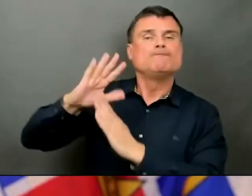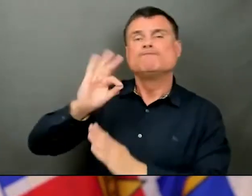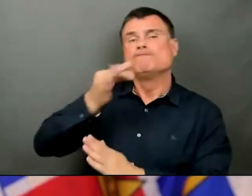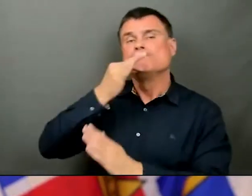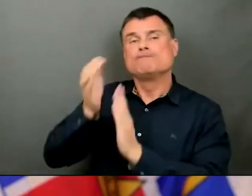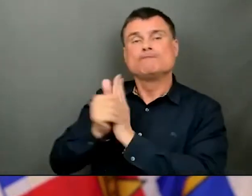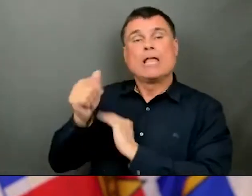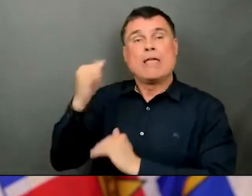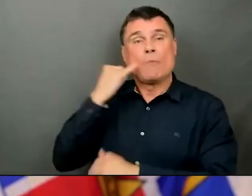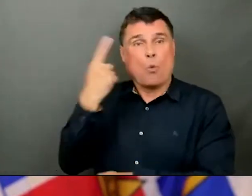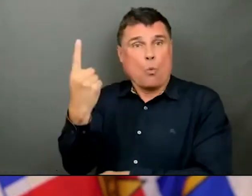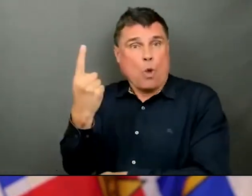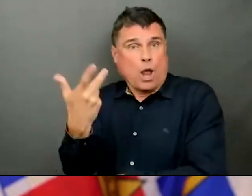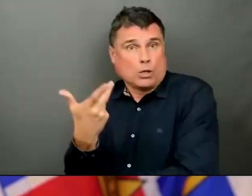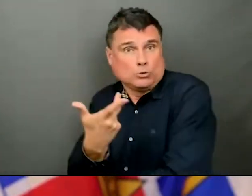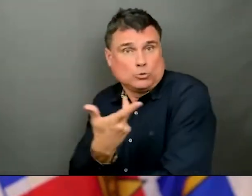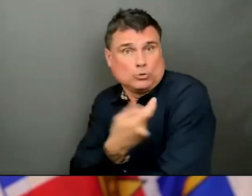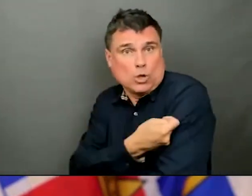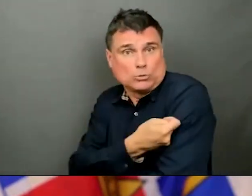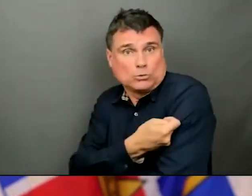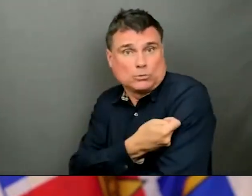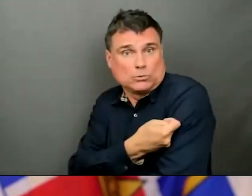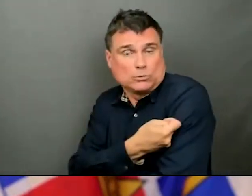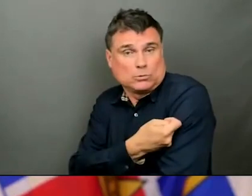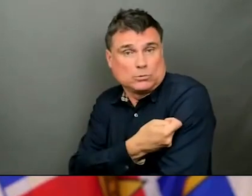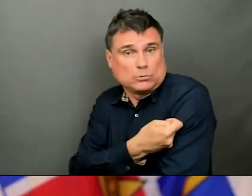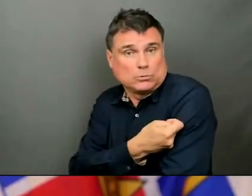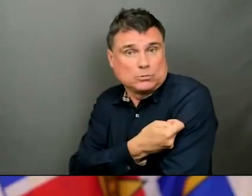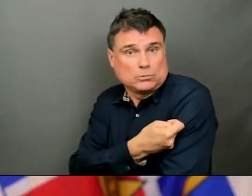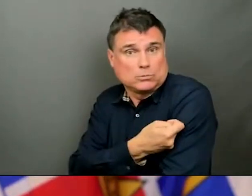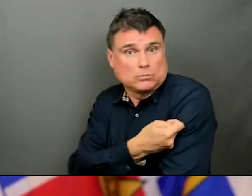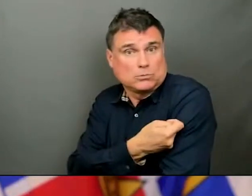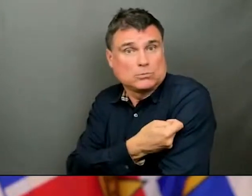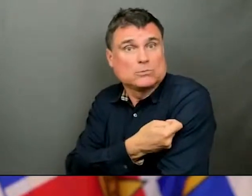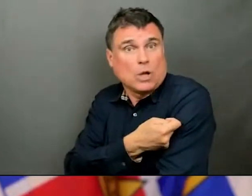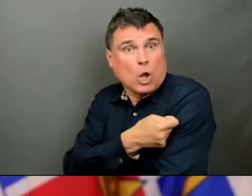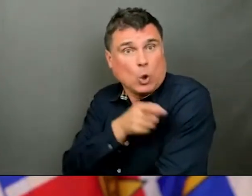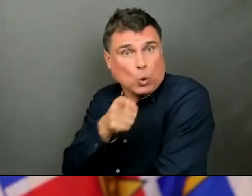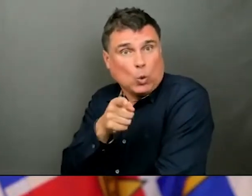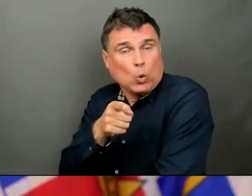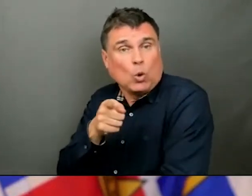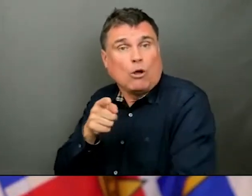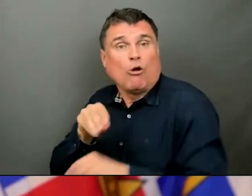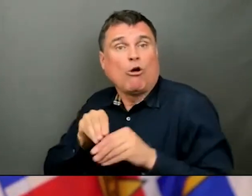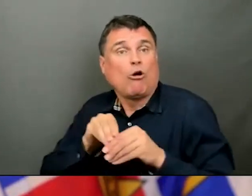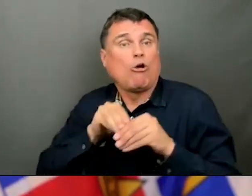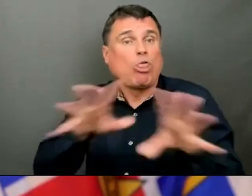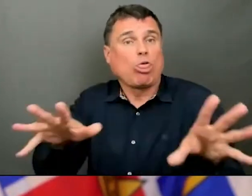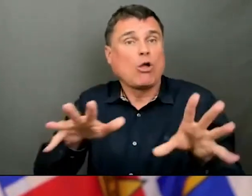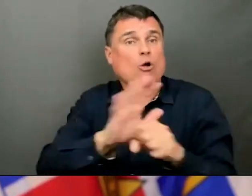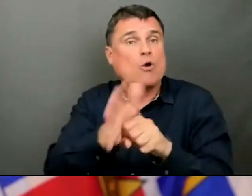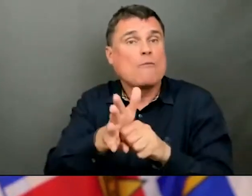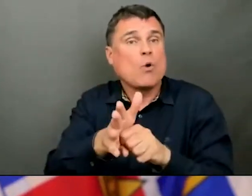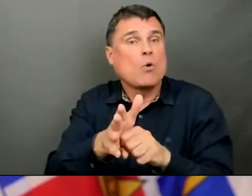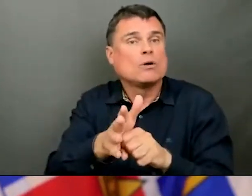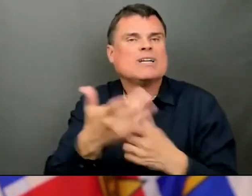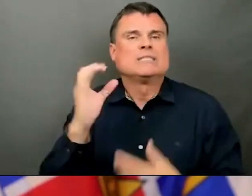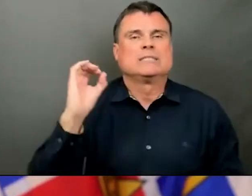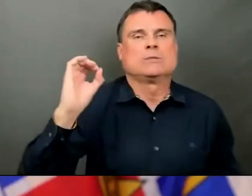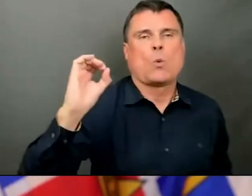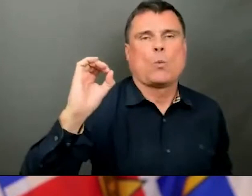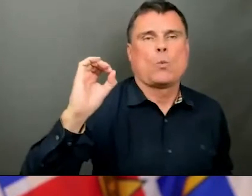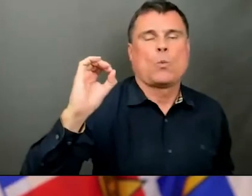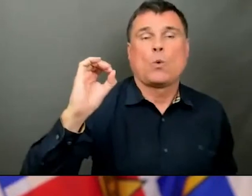of vaccine, the chances of you contracting or spreading COVID outside is basically zero. So can people who are outside, assuming they're not in a great big